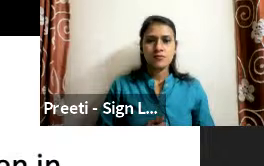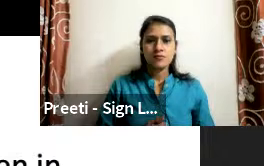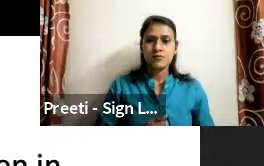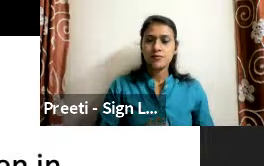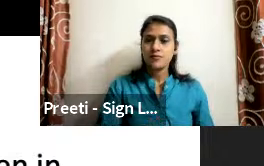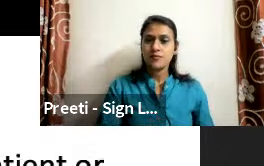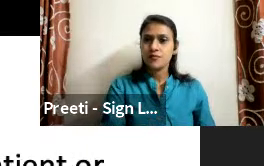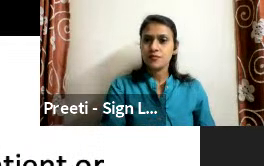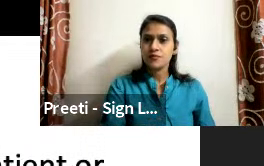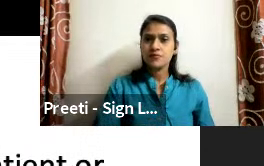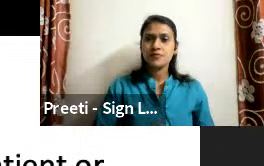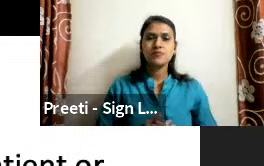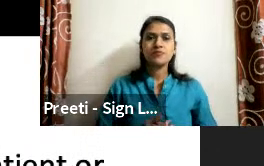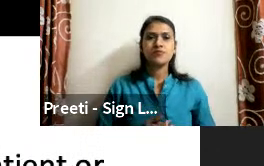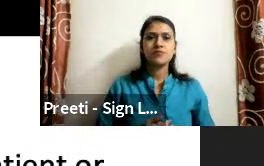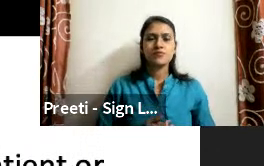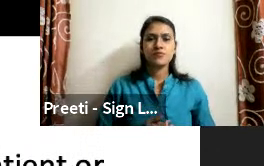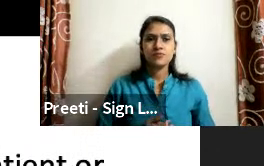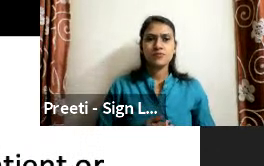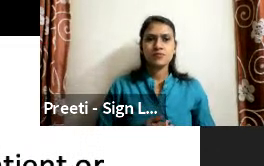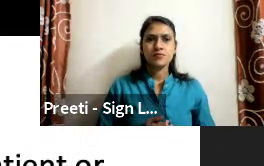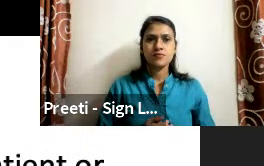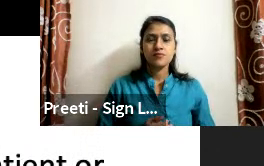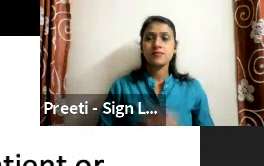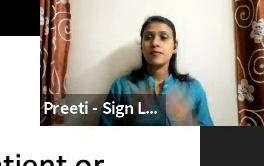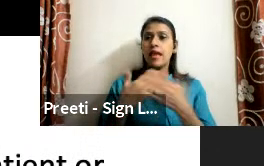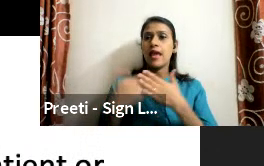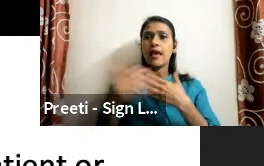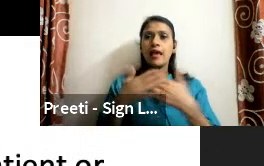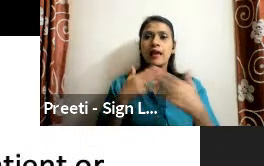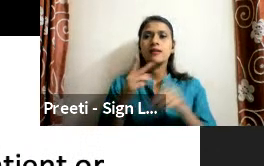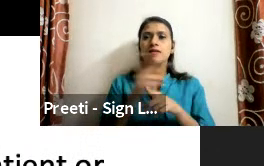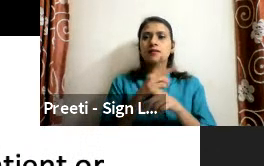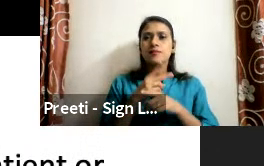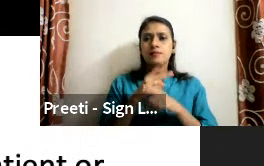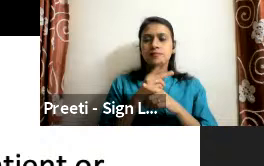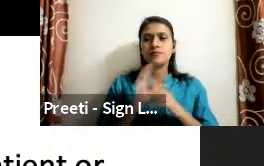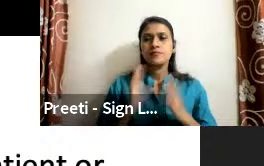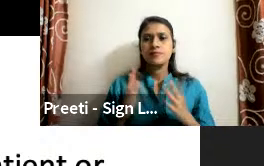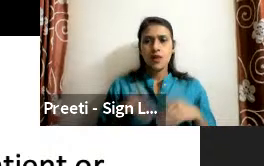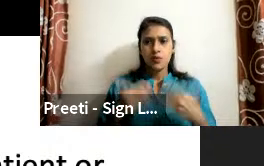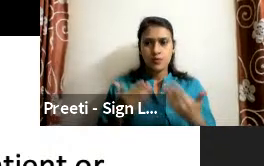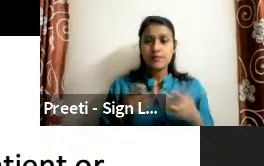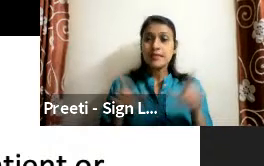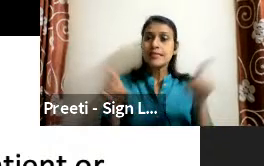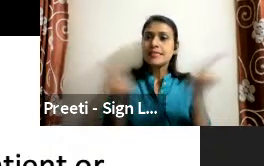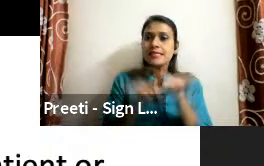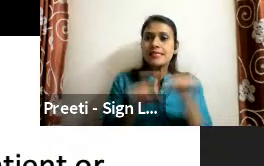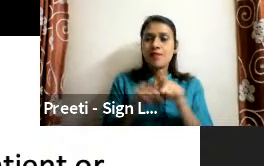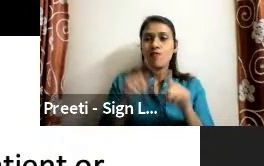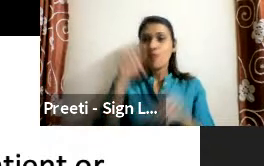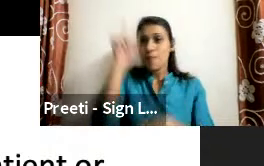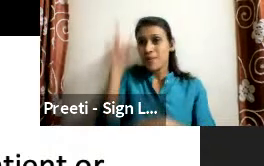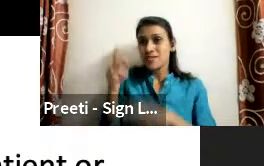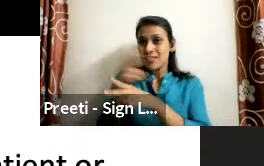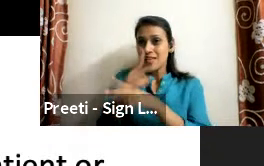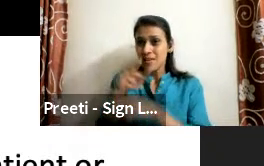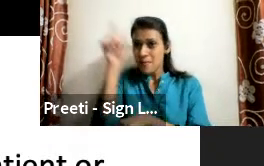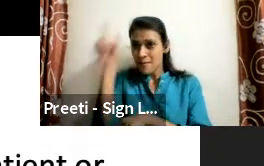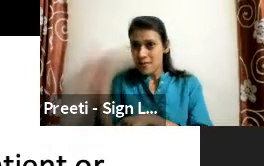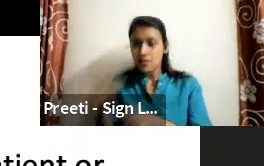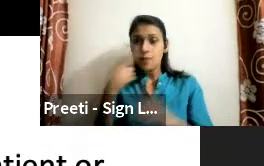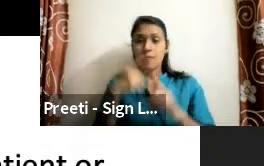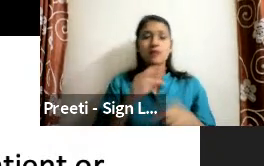doing that. Hand hygiene. As with the patient, Same for the caregivers. Hand hygiene is